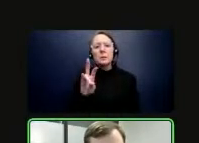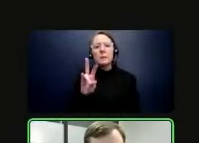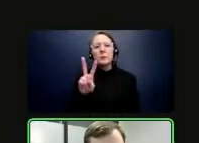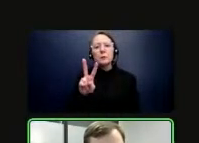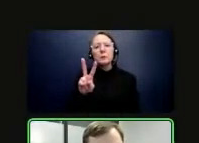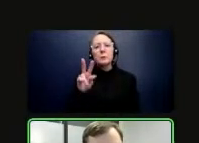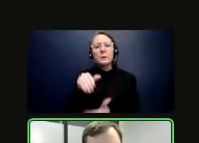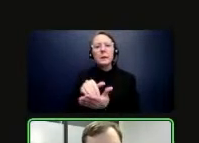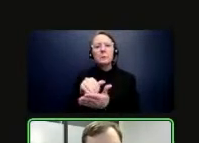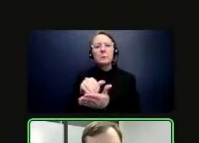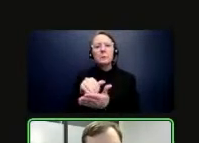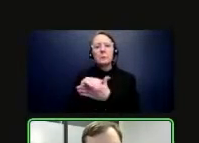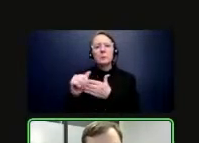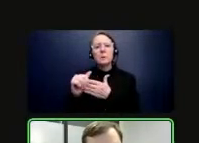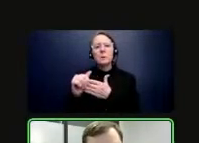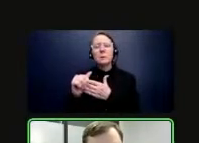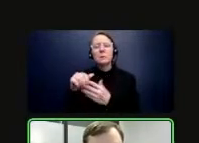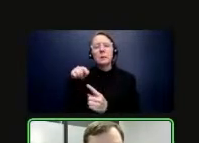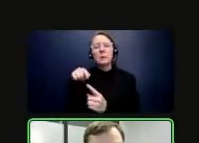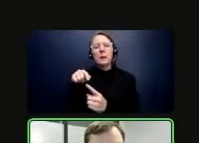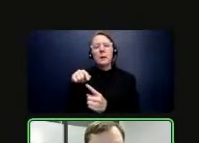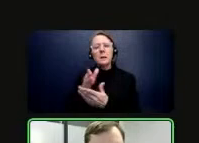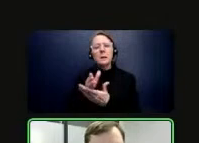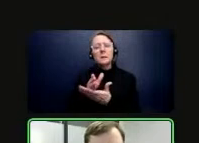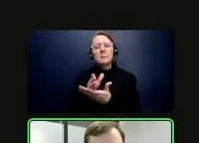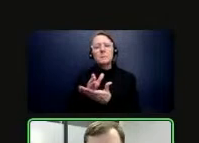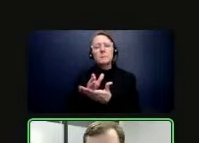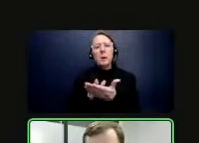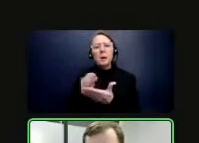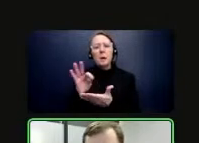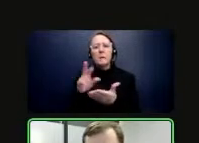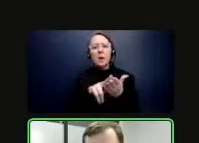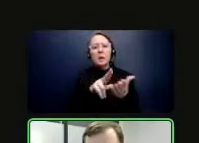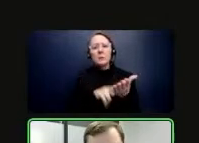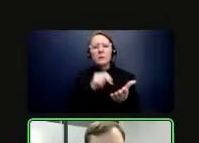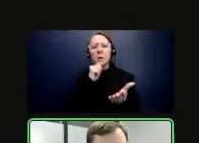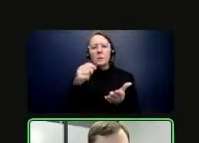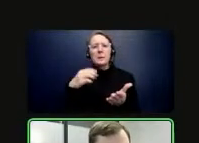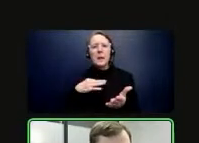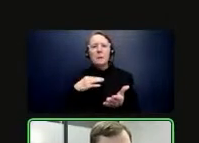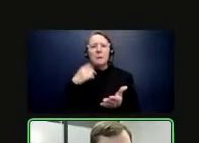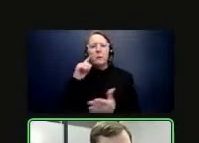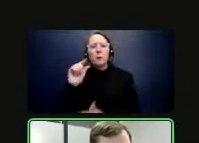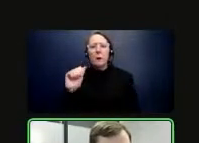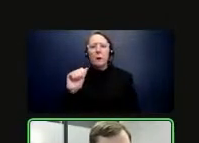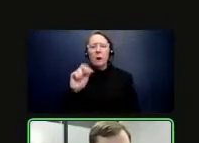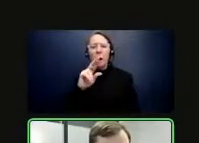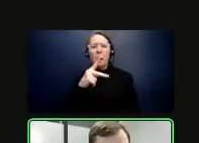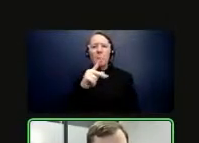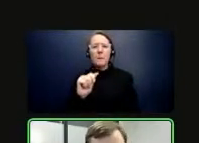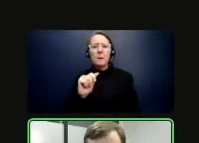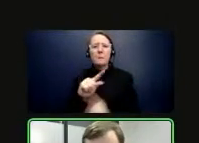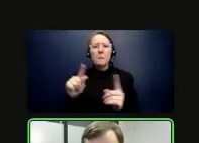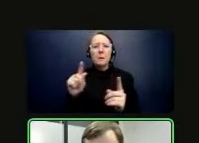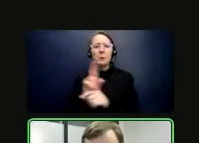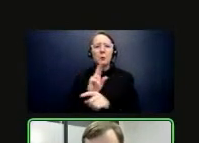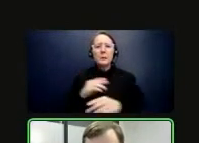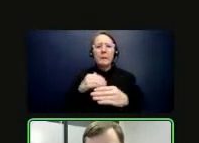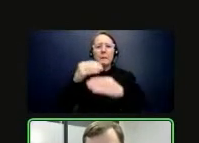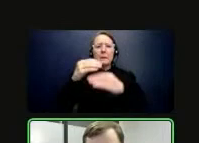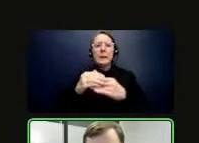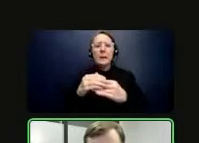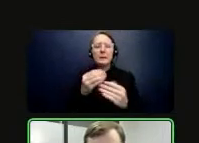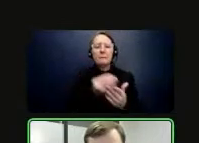$272,000 is a portion that used a contract that wasn't eligible for ARPA. So it's just using this next funding source, the